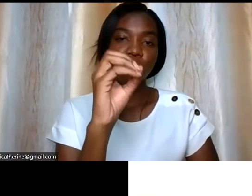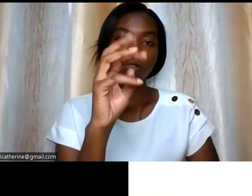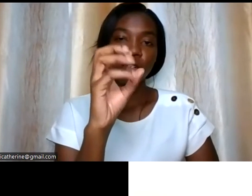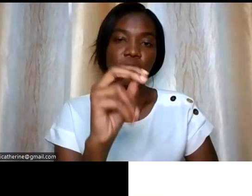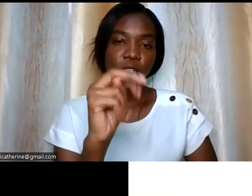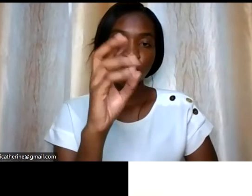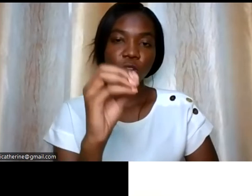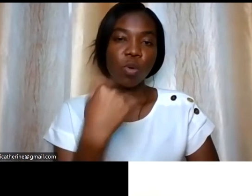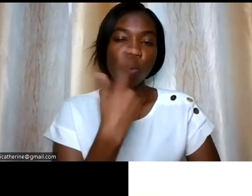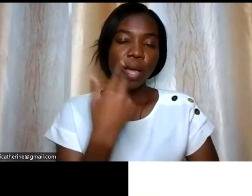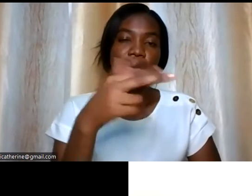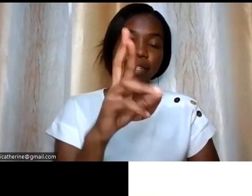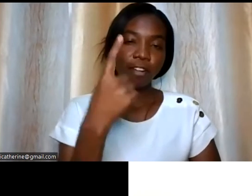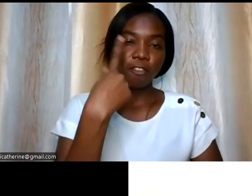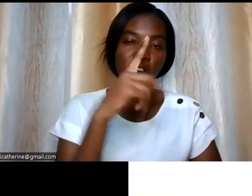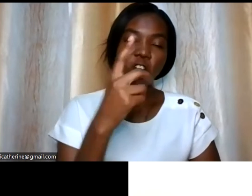HR?